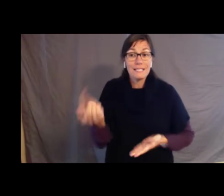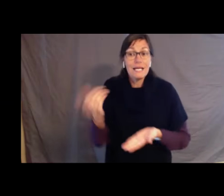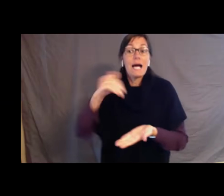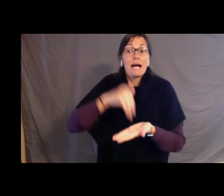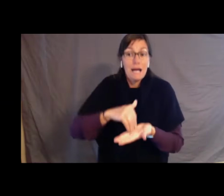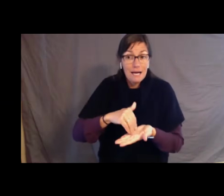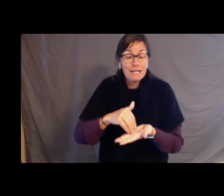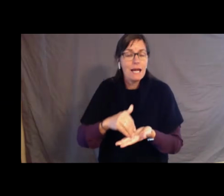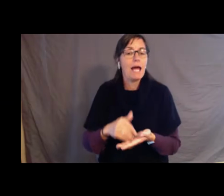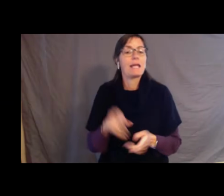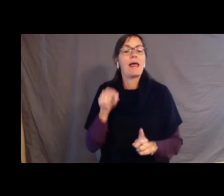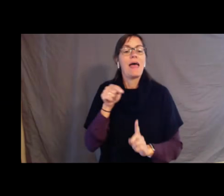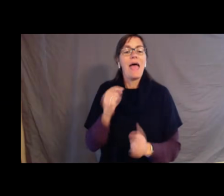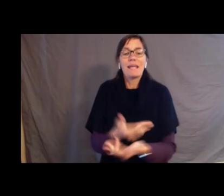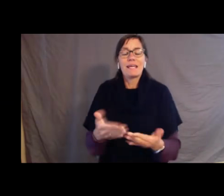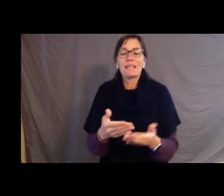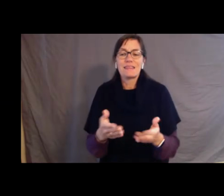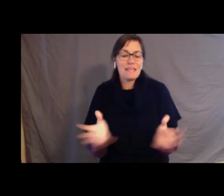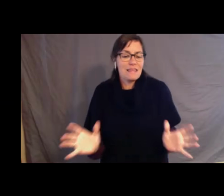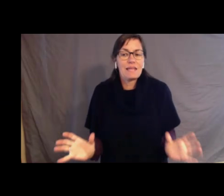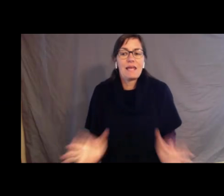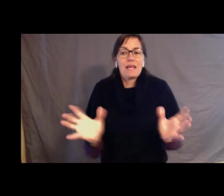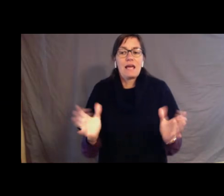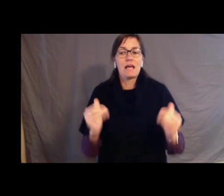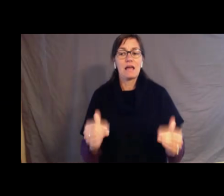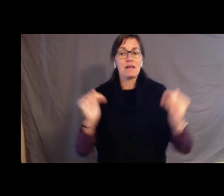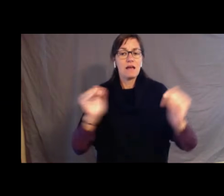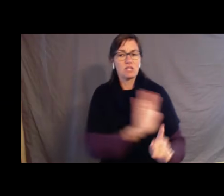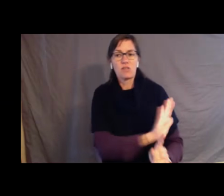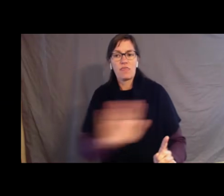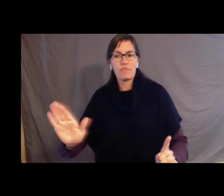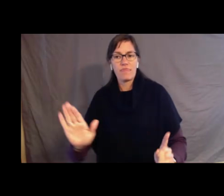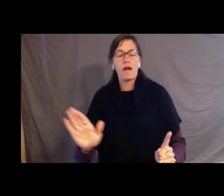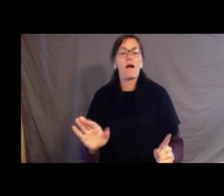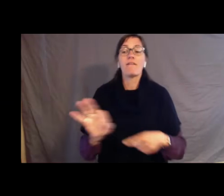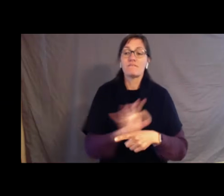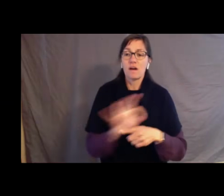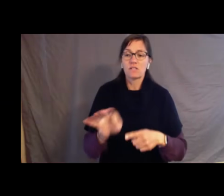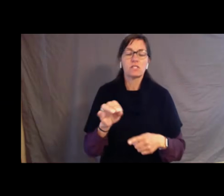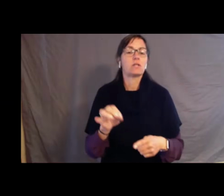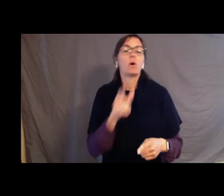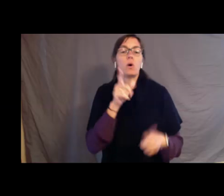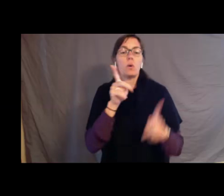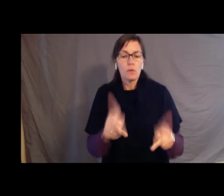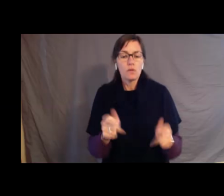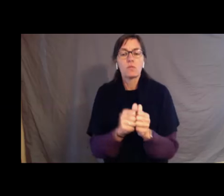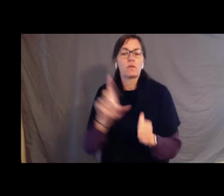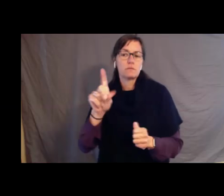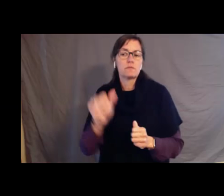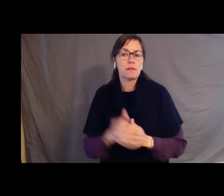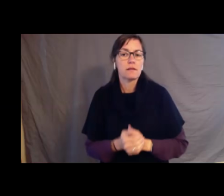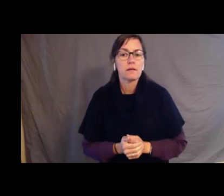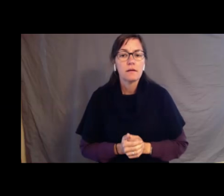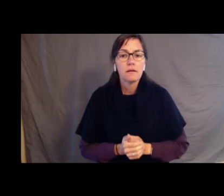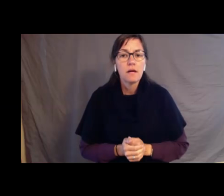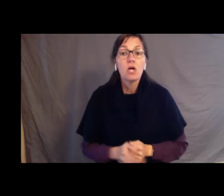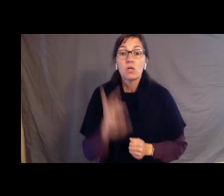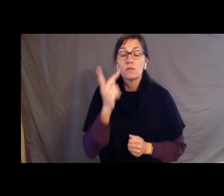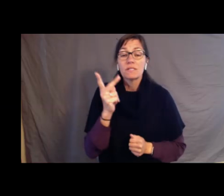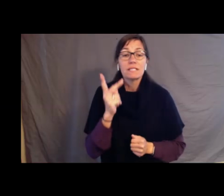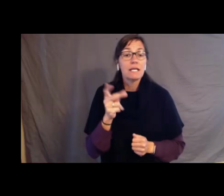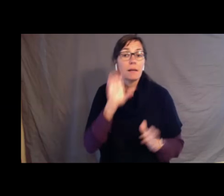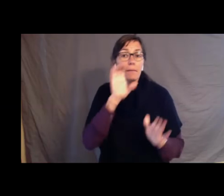enhances the functional independence of a person with a disability. So you have some pictures here that you can see. Project CORE, which